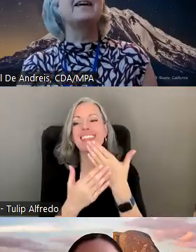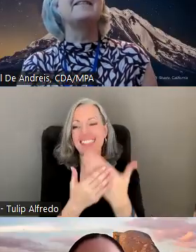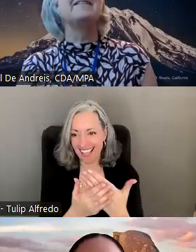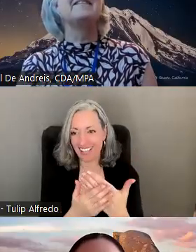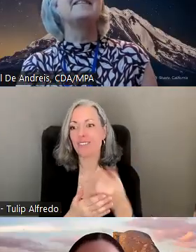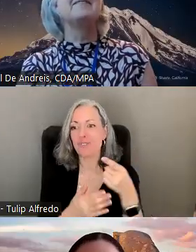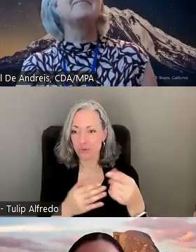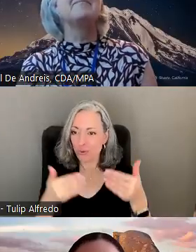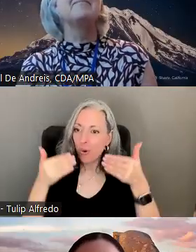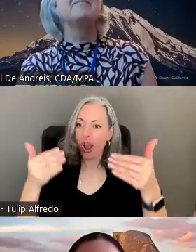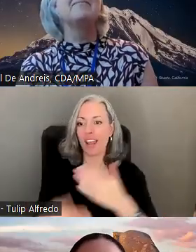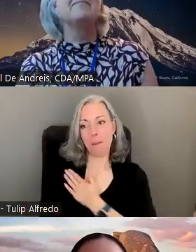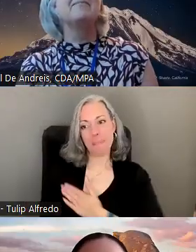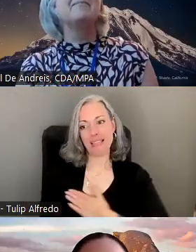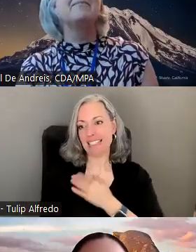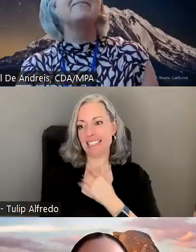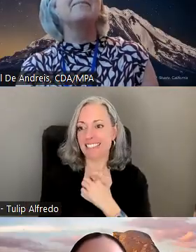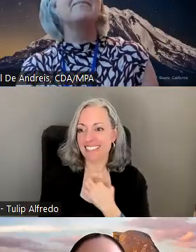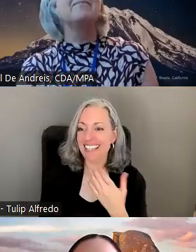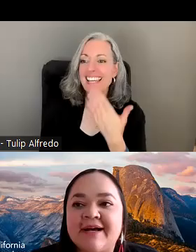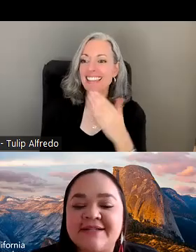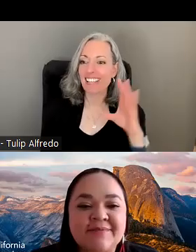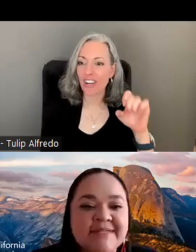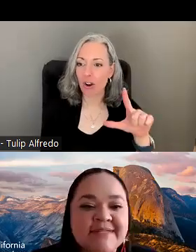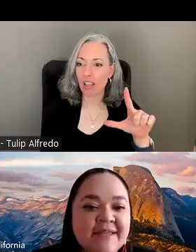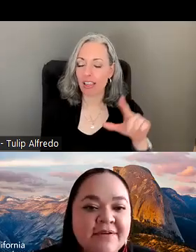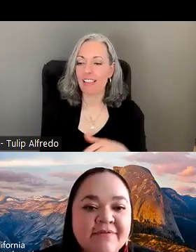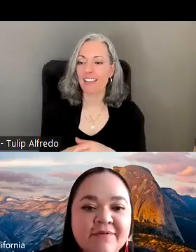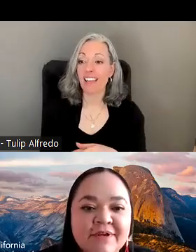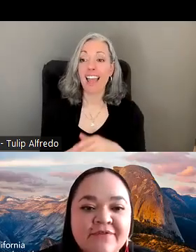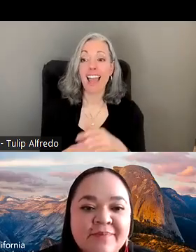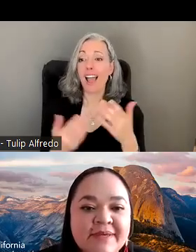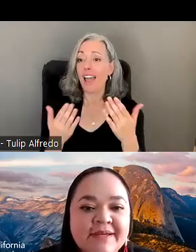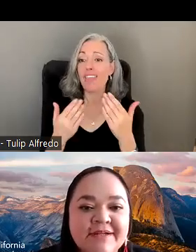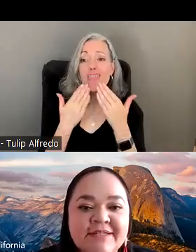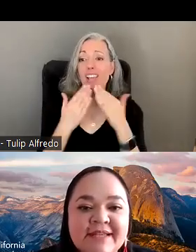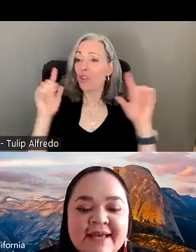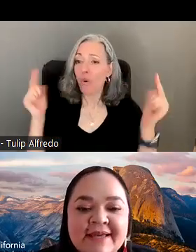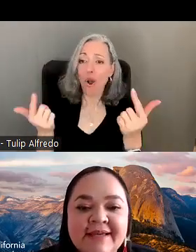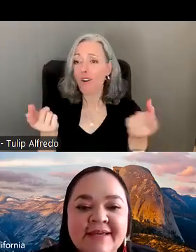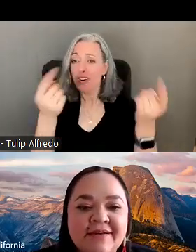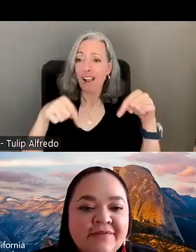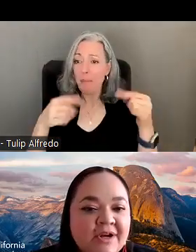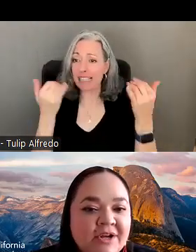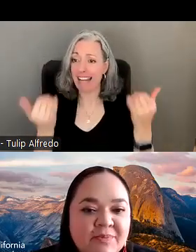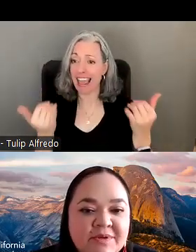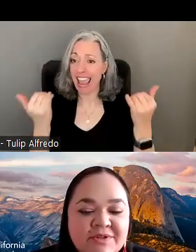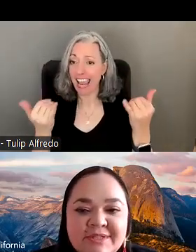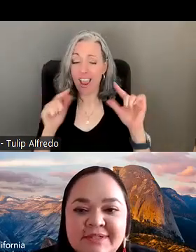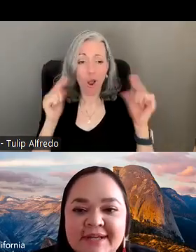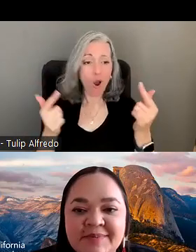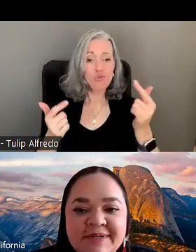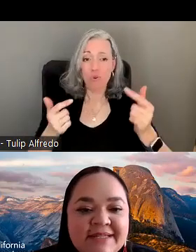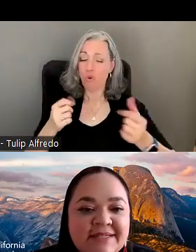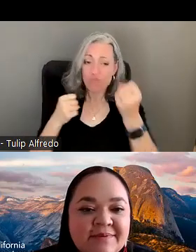go ahead. Okay. Thank you, Carol. I just want to say thank you, everyone, for being here today and all of your